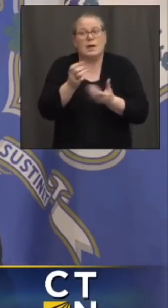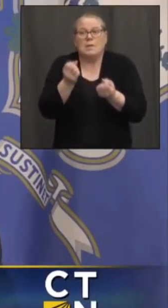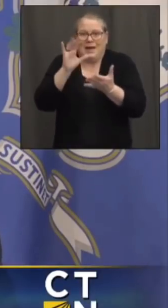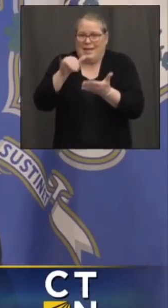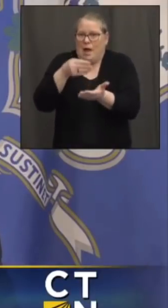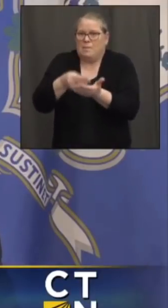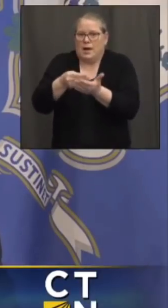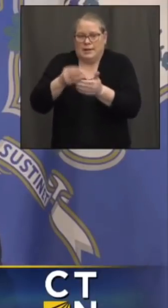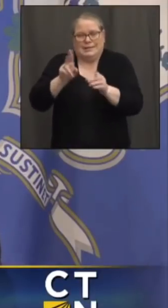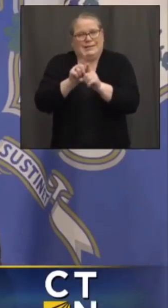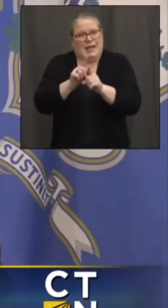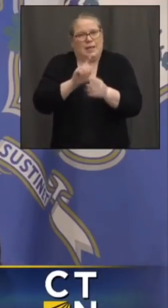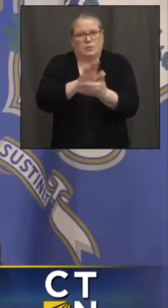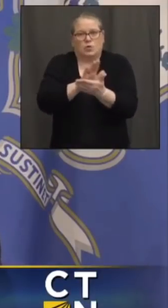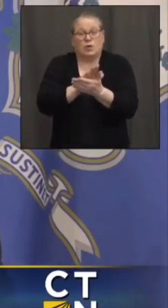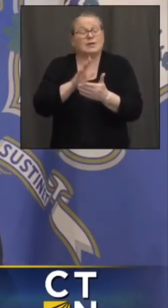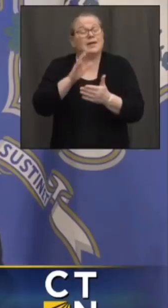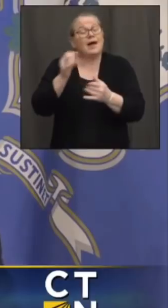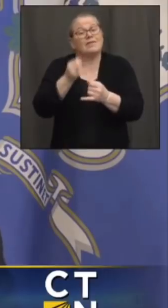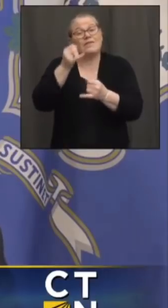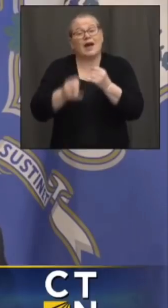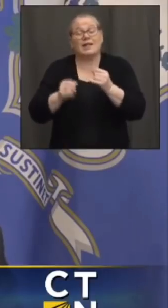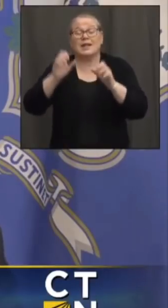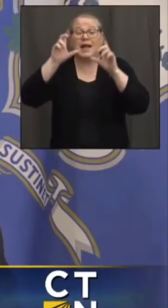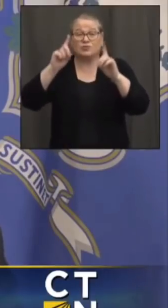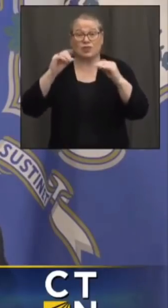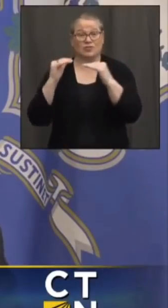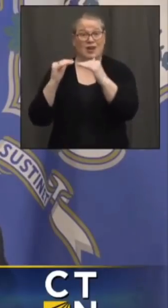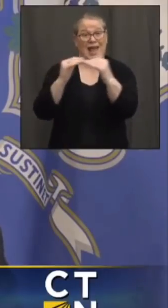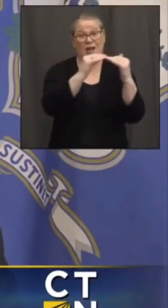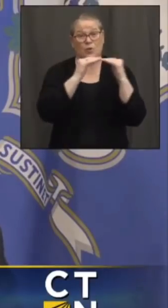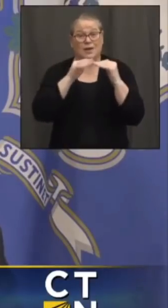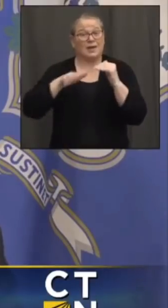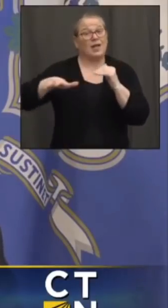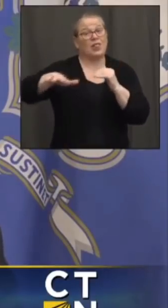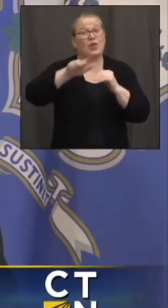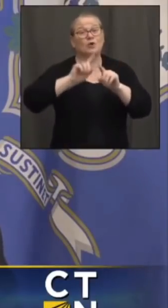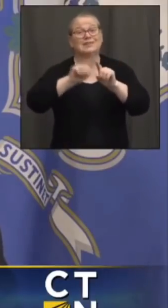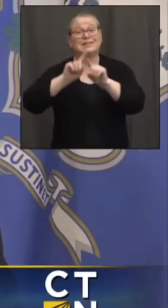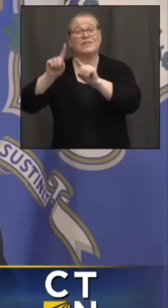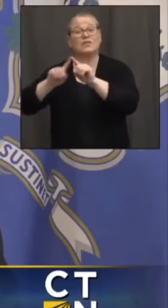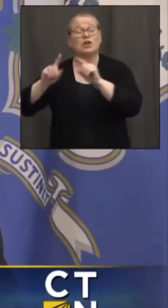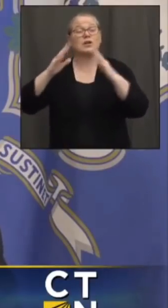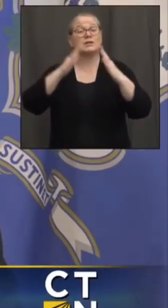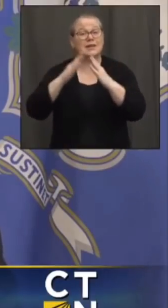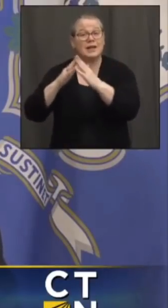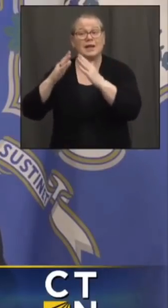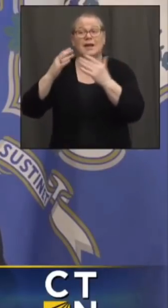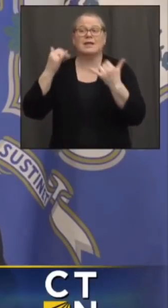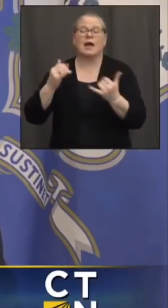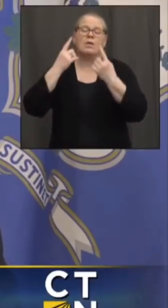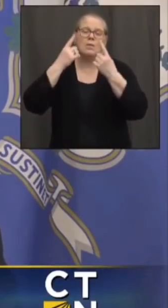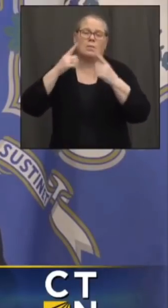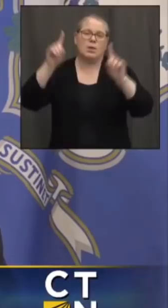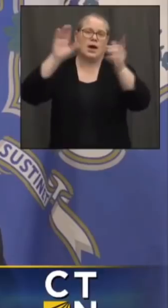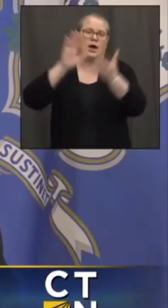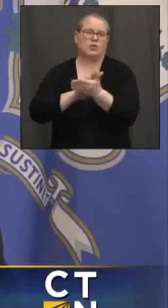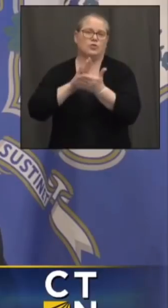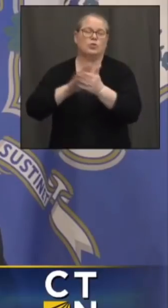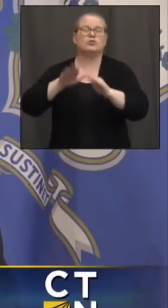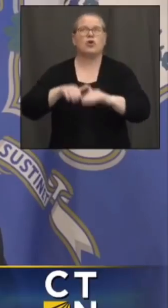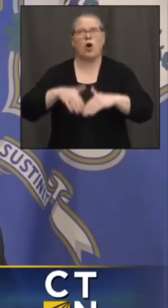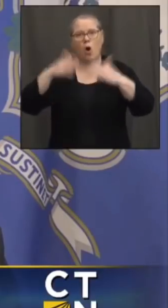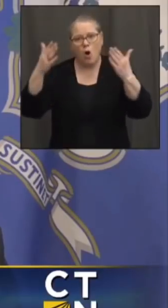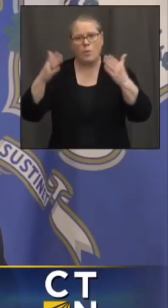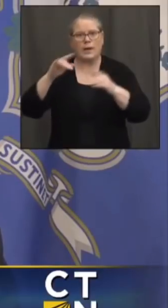about education equity. I'm just so happy that all those districts, in particular those urban districts, have schools that are open and the kids can go to